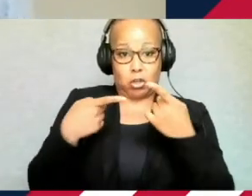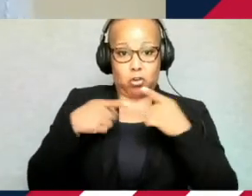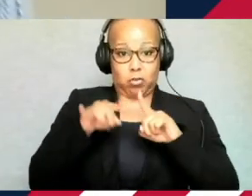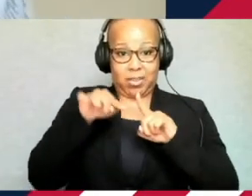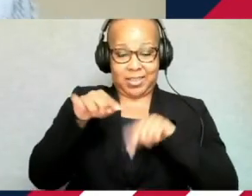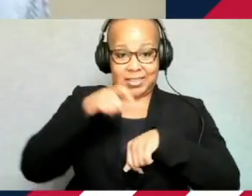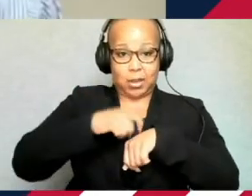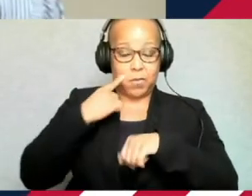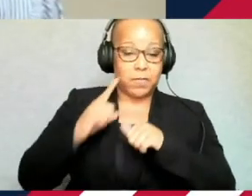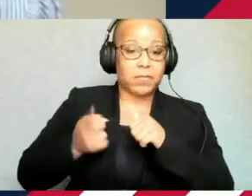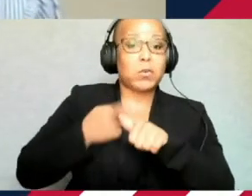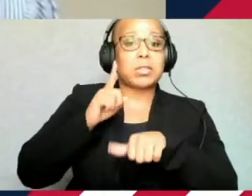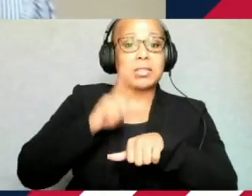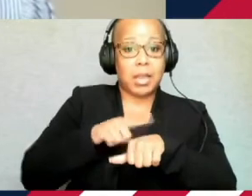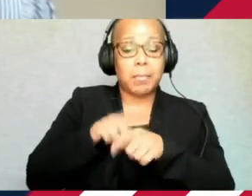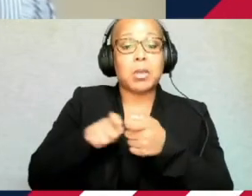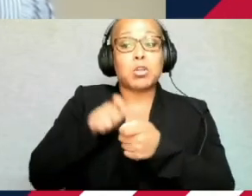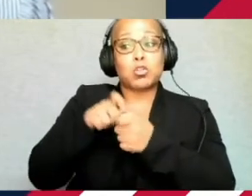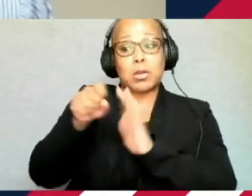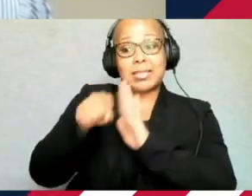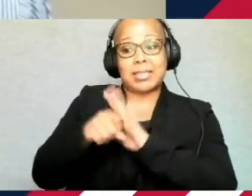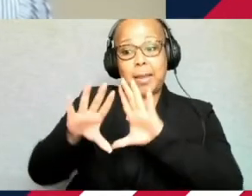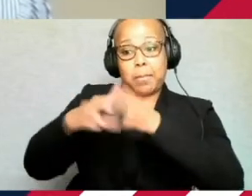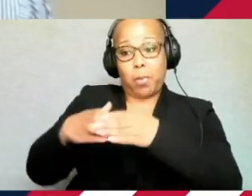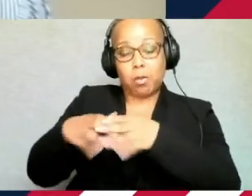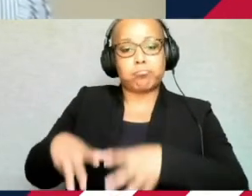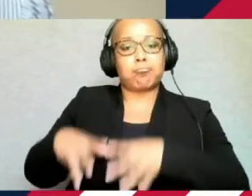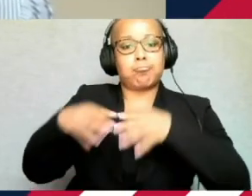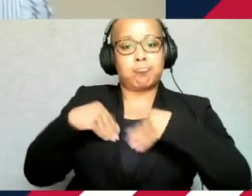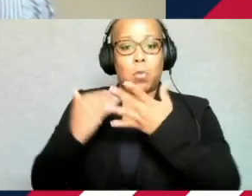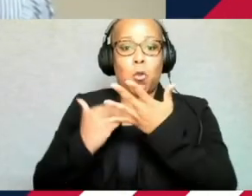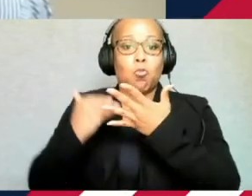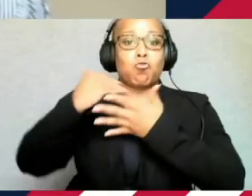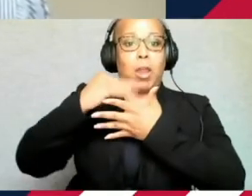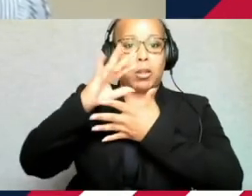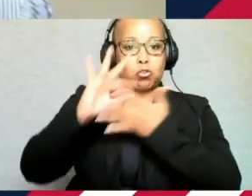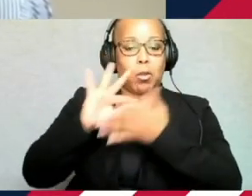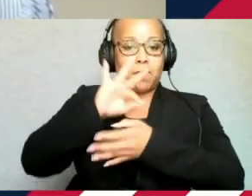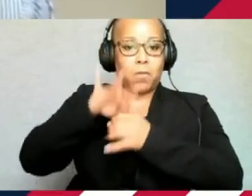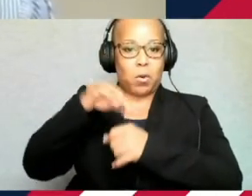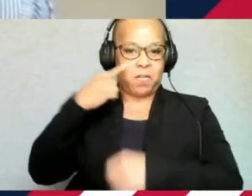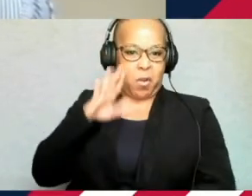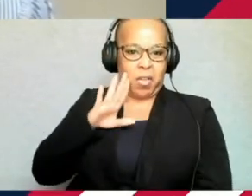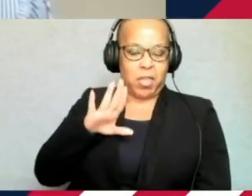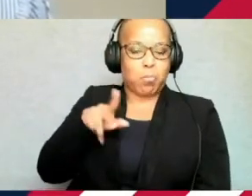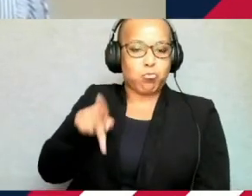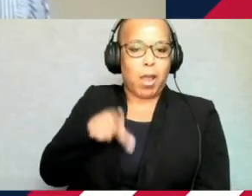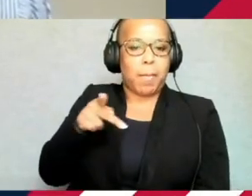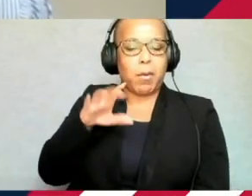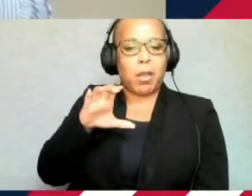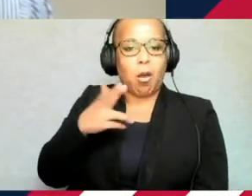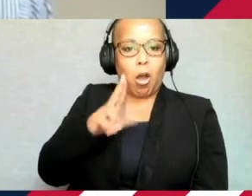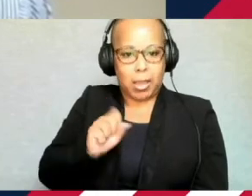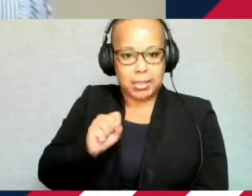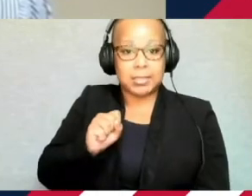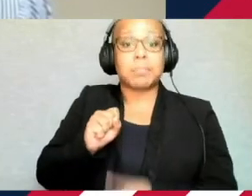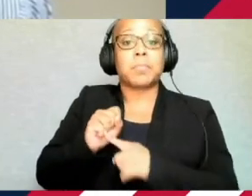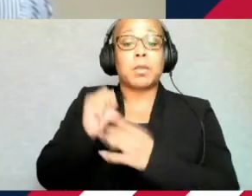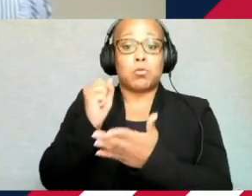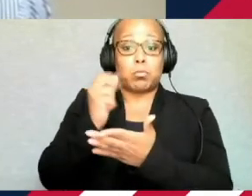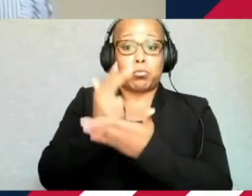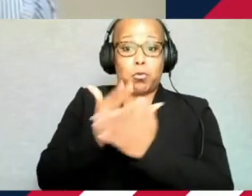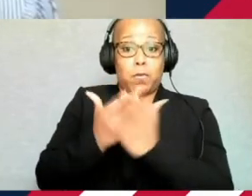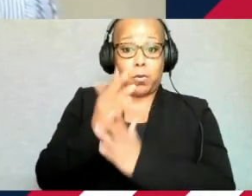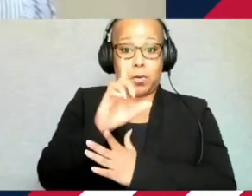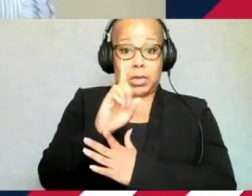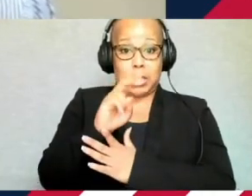first time, certain state parties adopted ranked choice voting for their primaries and caucuses. That approach was approved through the DNC